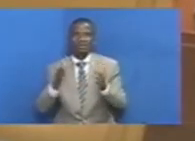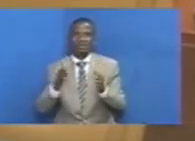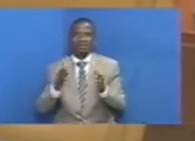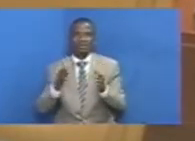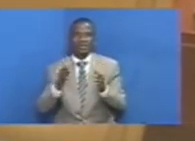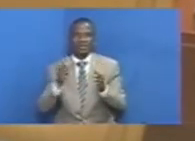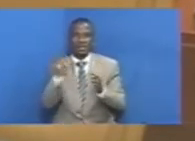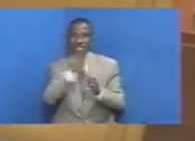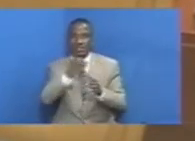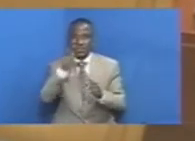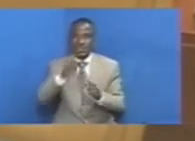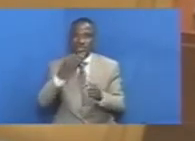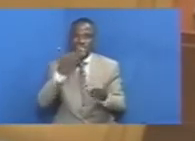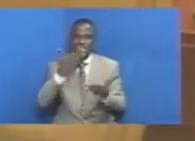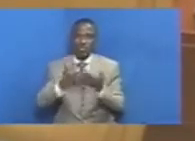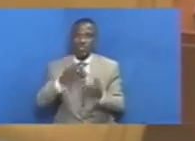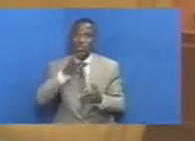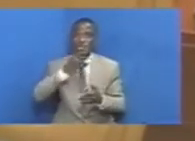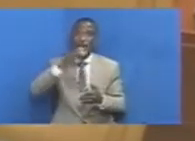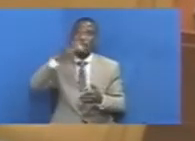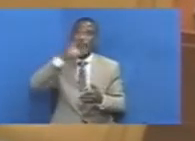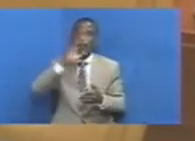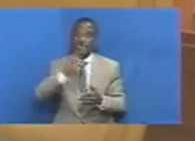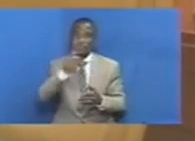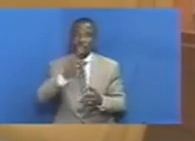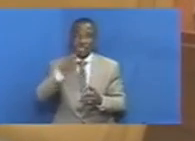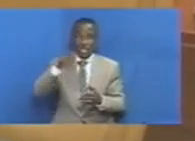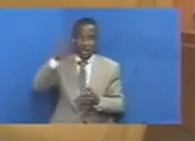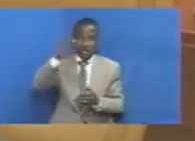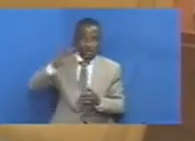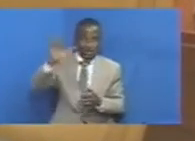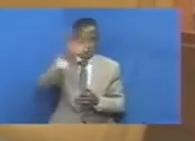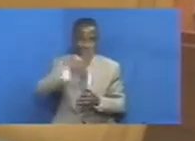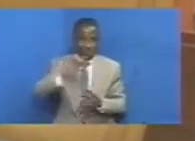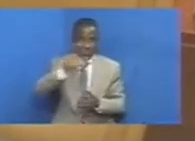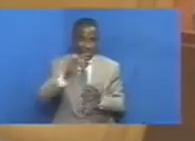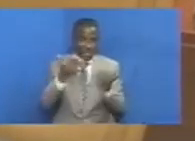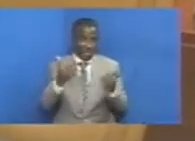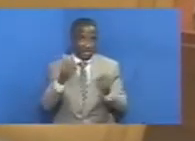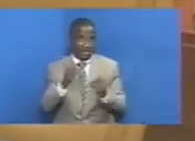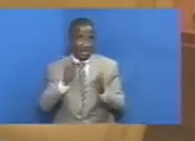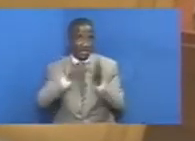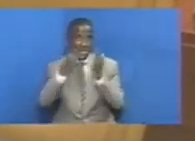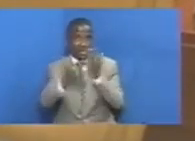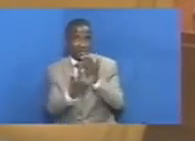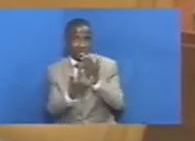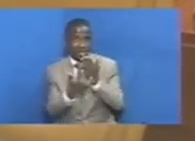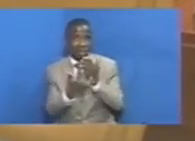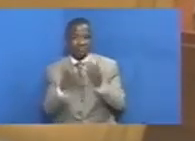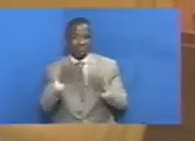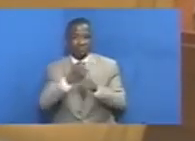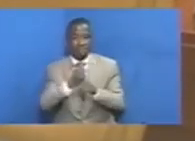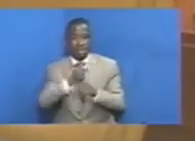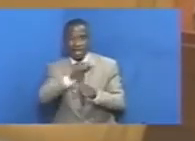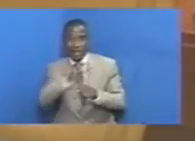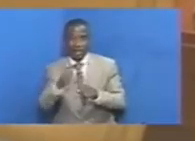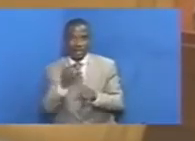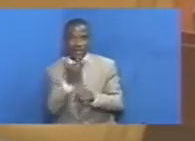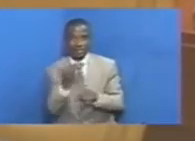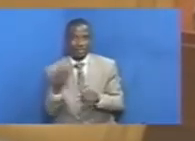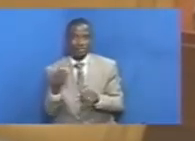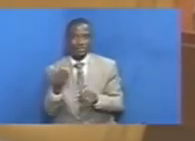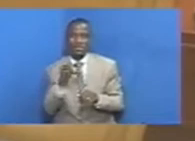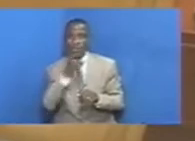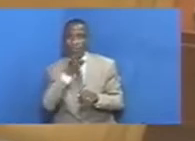supply in primary and in environments, this project will complement other efforts to address the continual